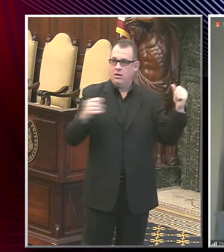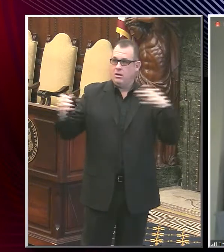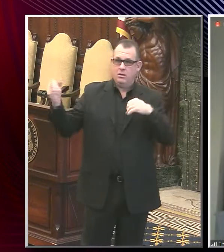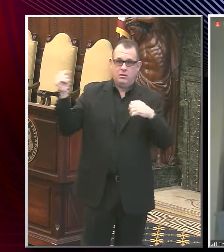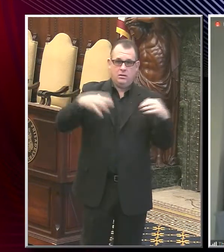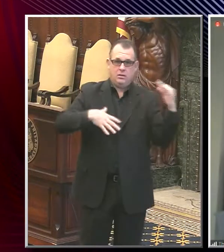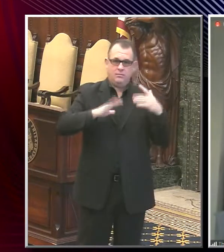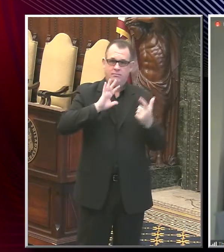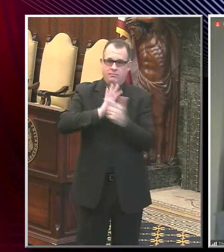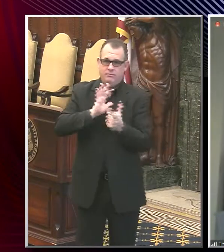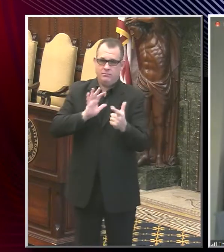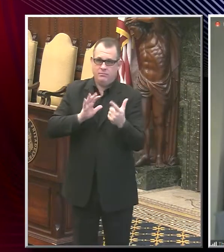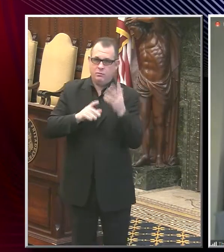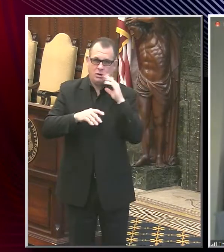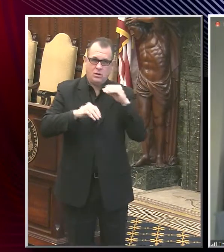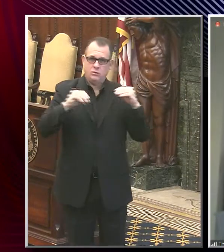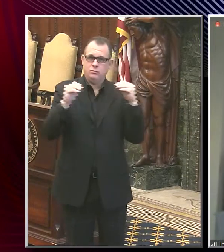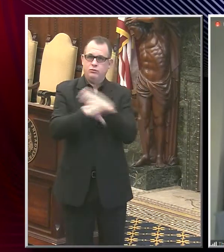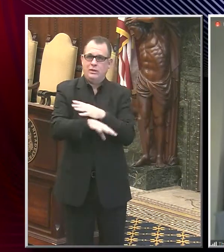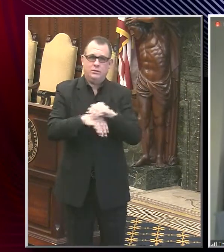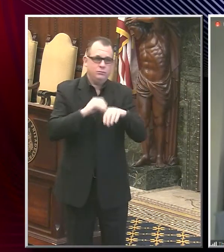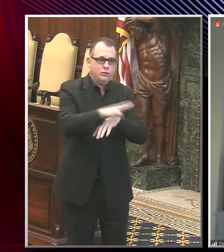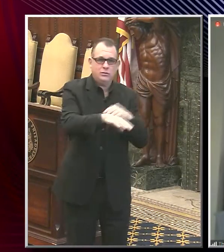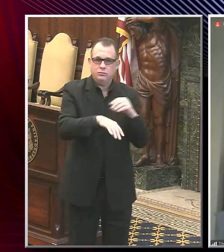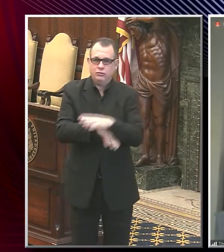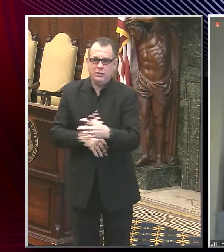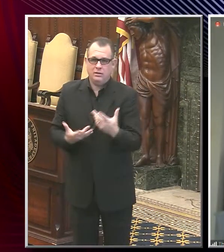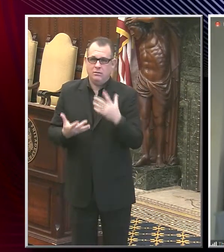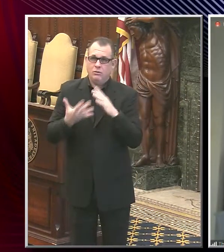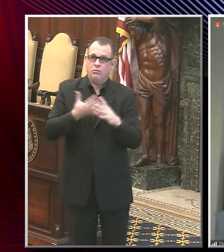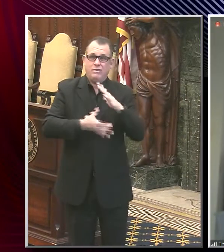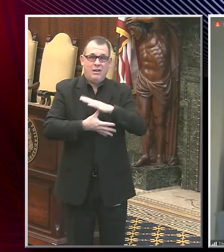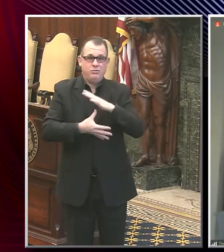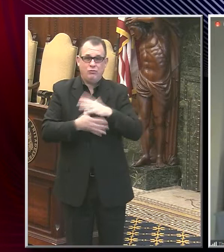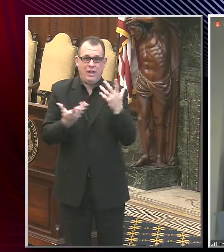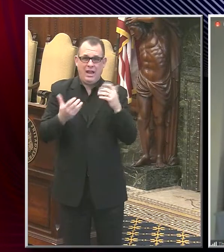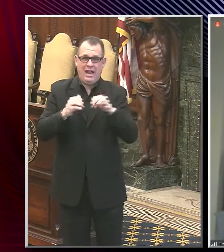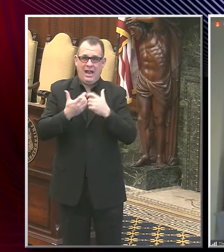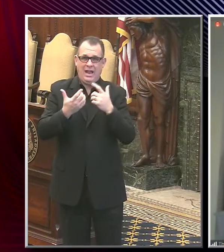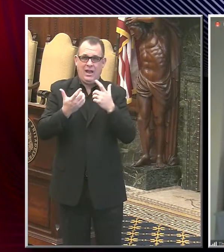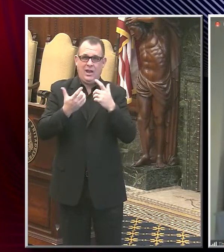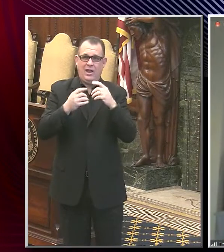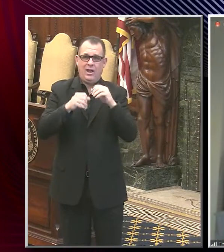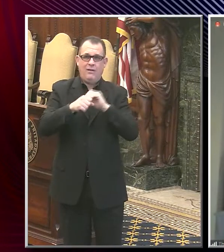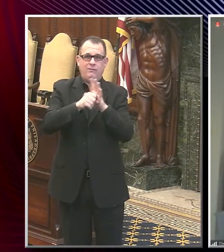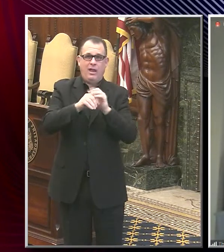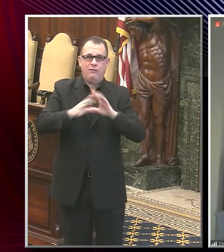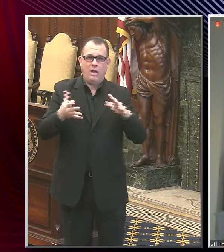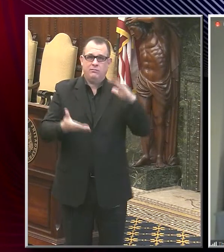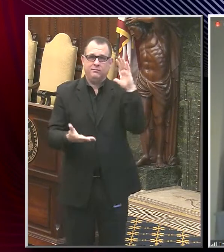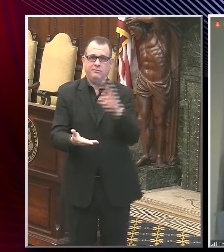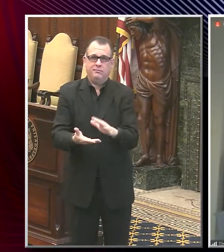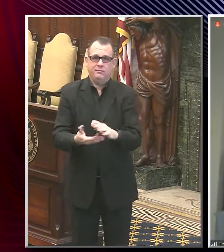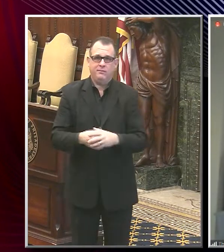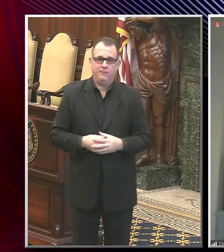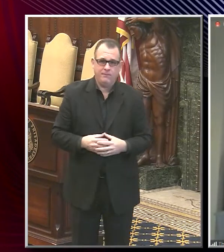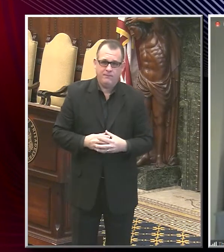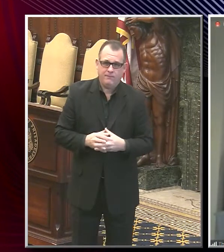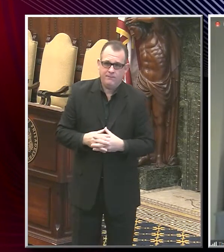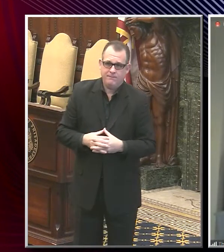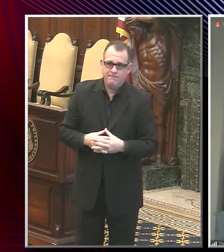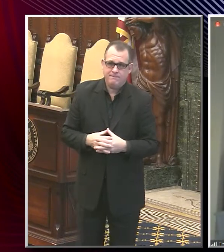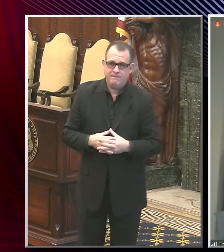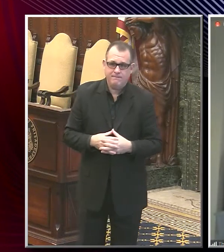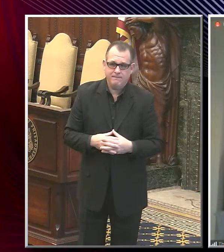and that's how the virus spreads from one household to another. This, we think, is the primary way that the virus is spreading right now, except for when it's within household members. So these are